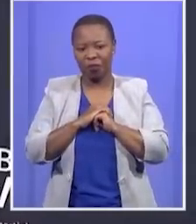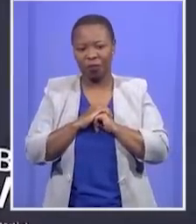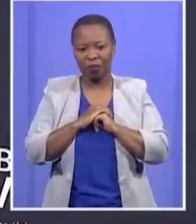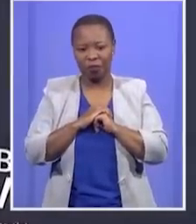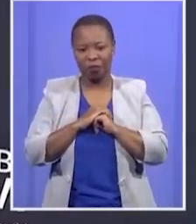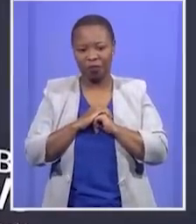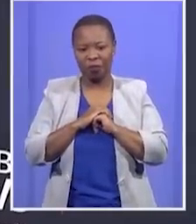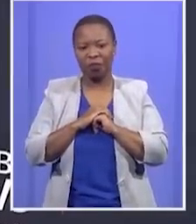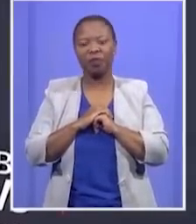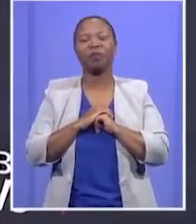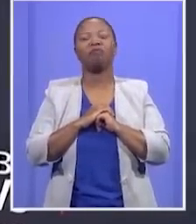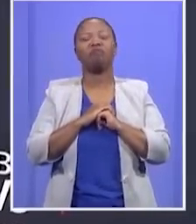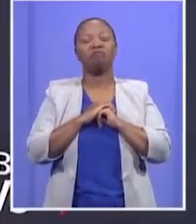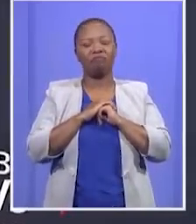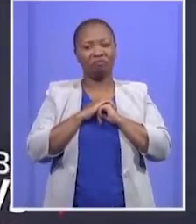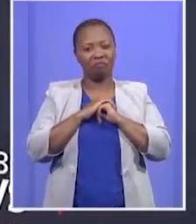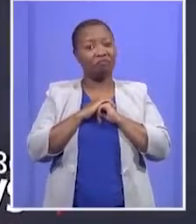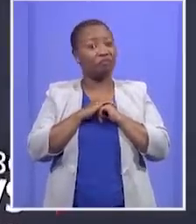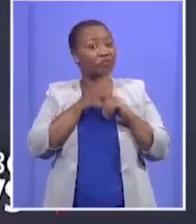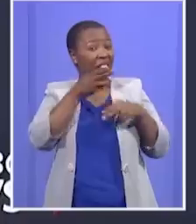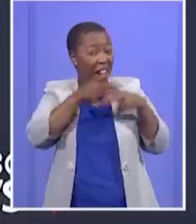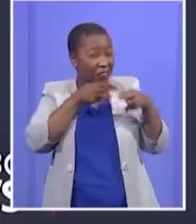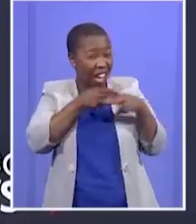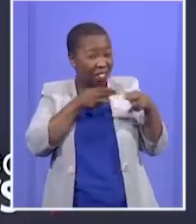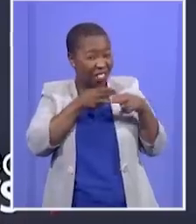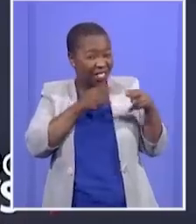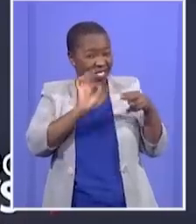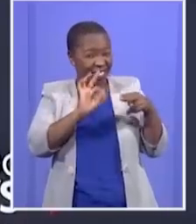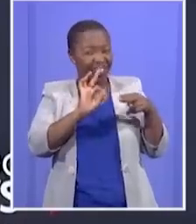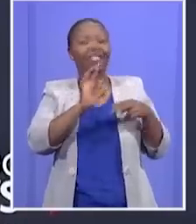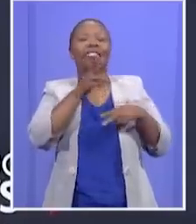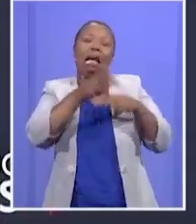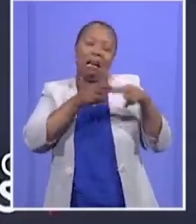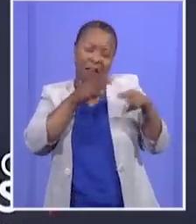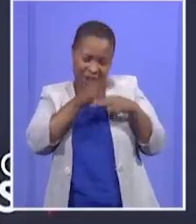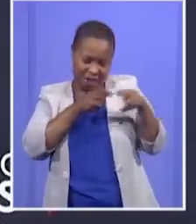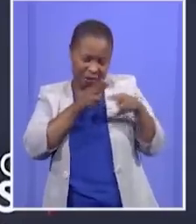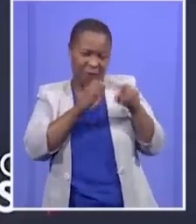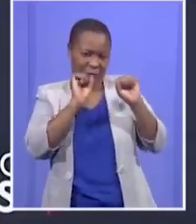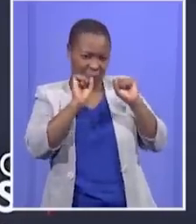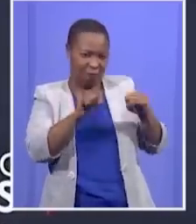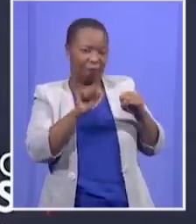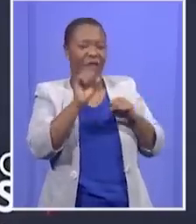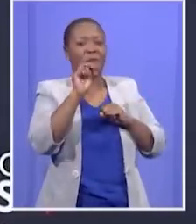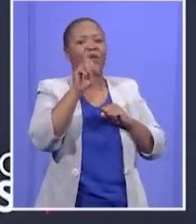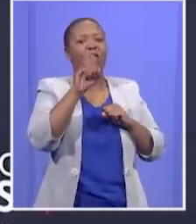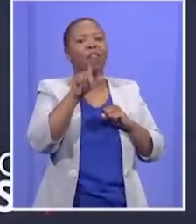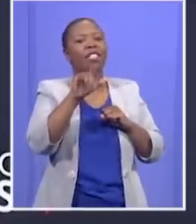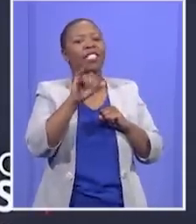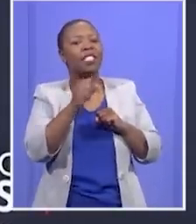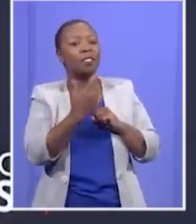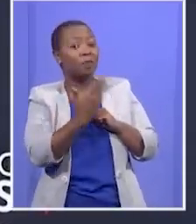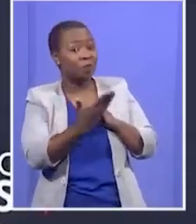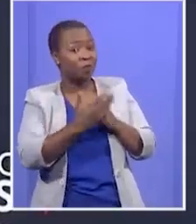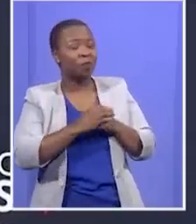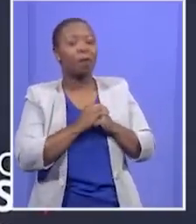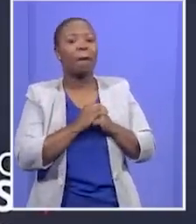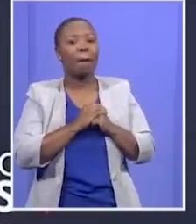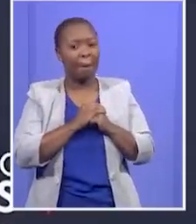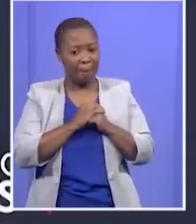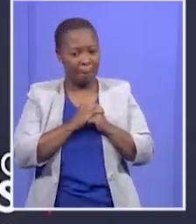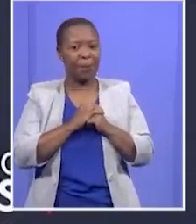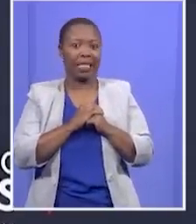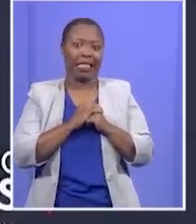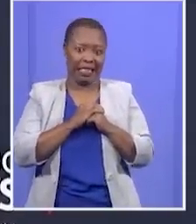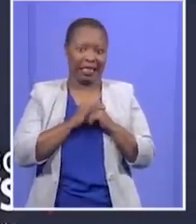Well, a very good afternoon. Yes, a very good afternoon to you, Mkolis. And of course, it's a very